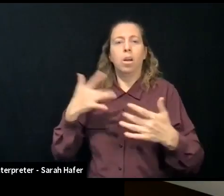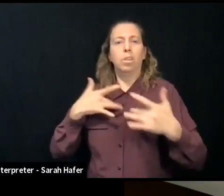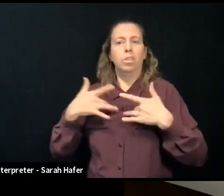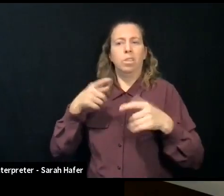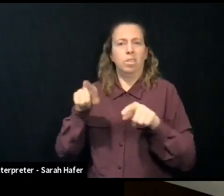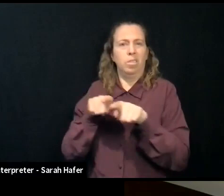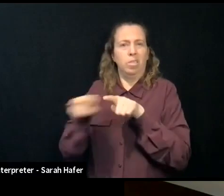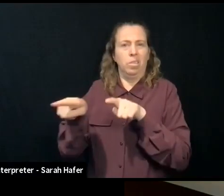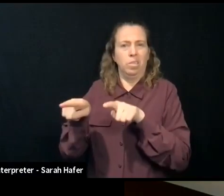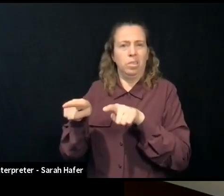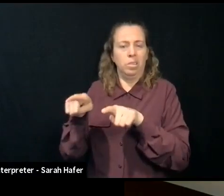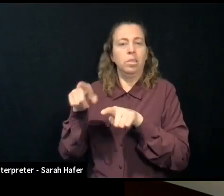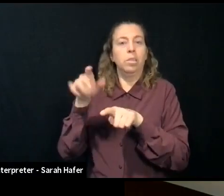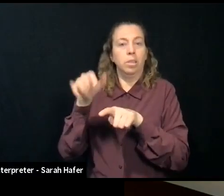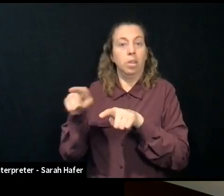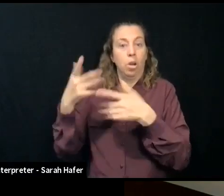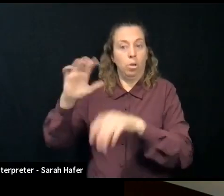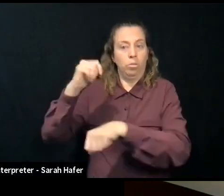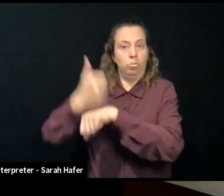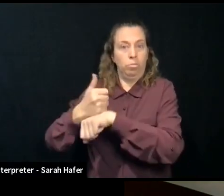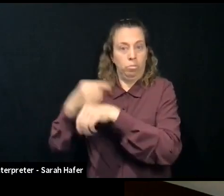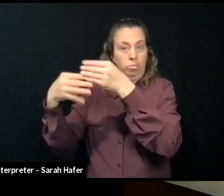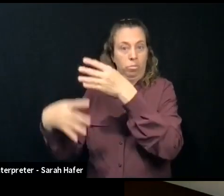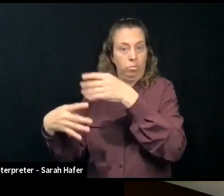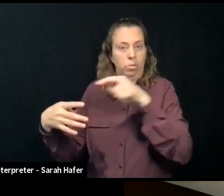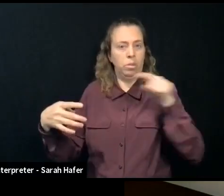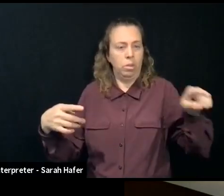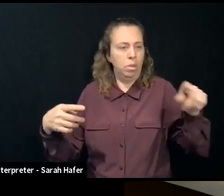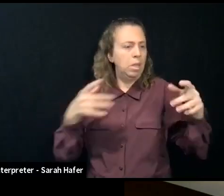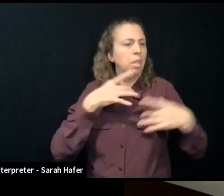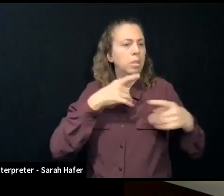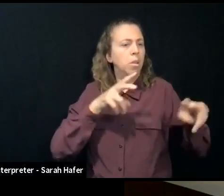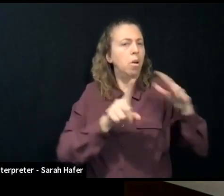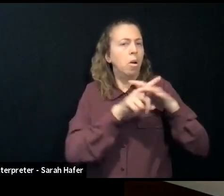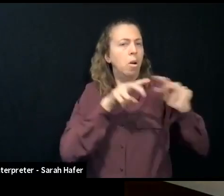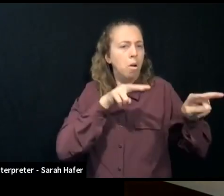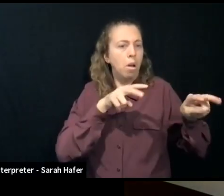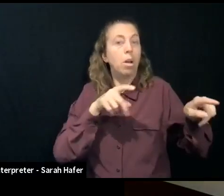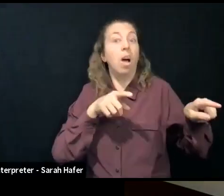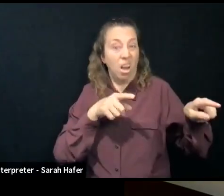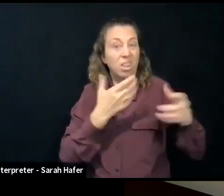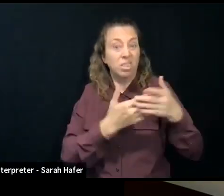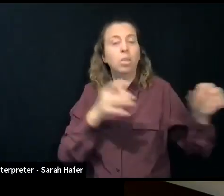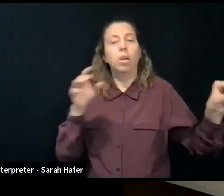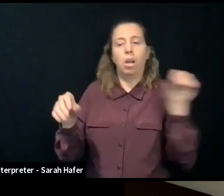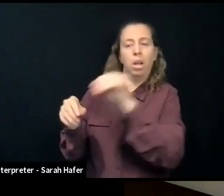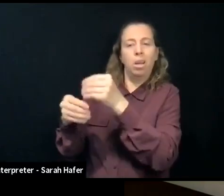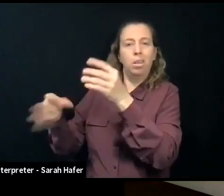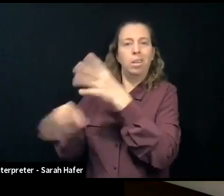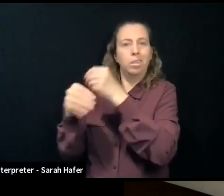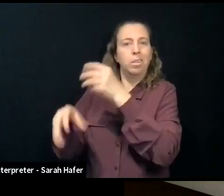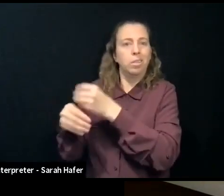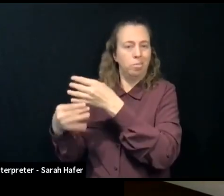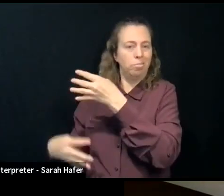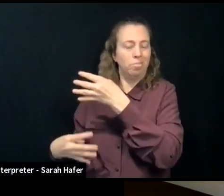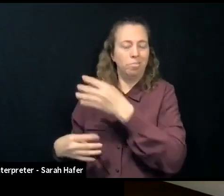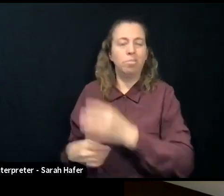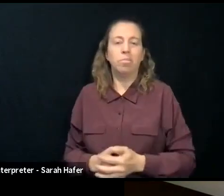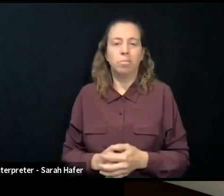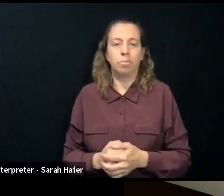continue to track it. The next question is from Jamie. If the vaccine works against the variants, why are we not seeing a decrease in cases?